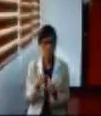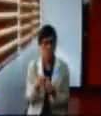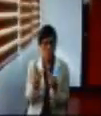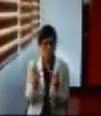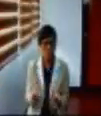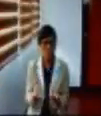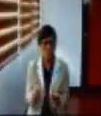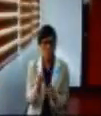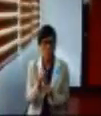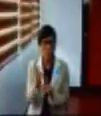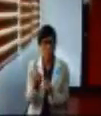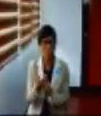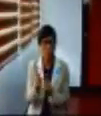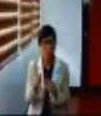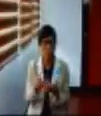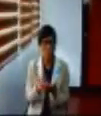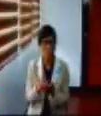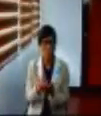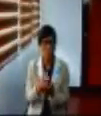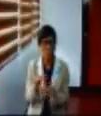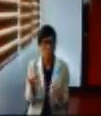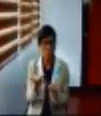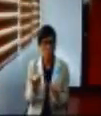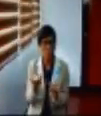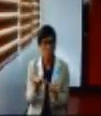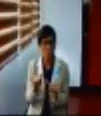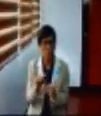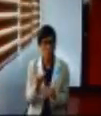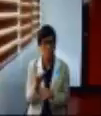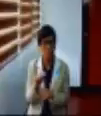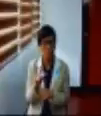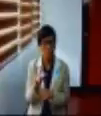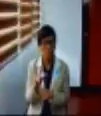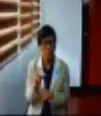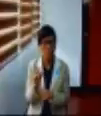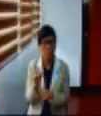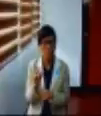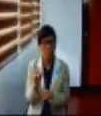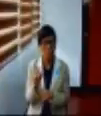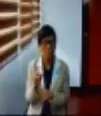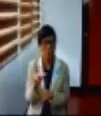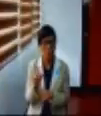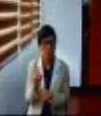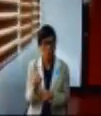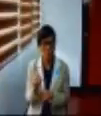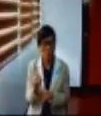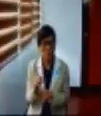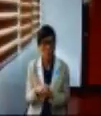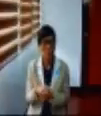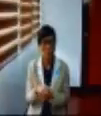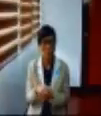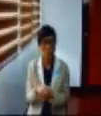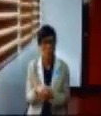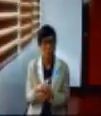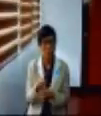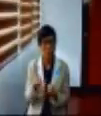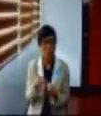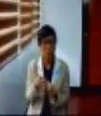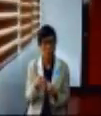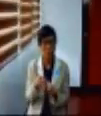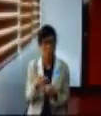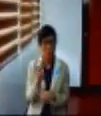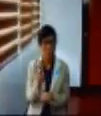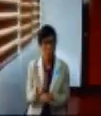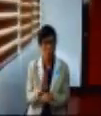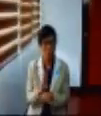Cultural Rights. Similarly, the ILO Declaration covers the core aspects of ILO work relating to business, including forced